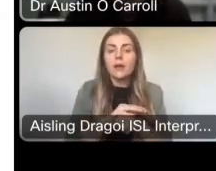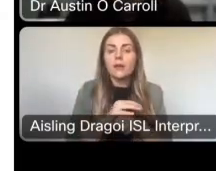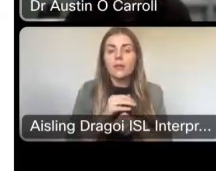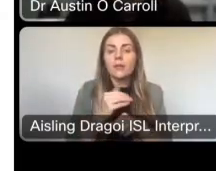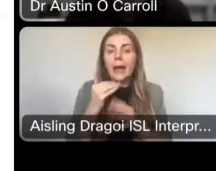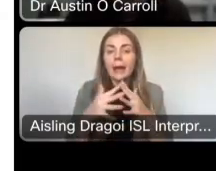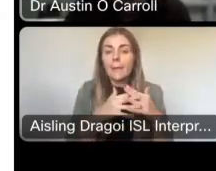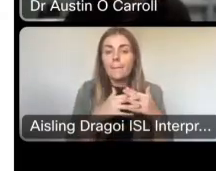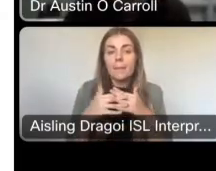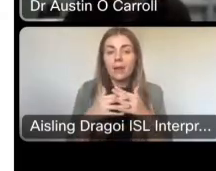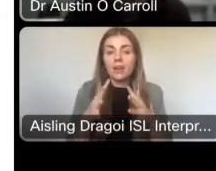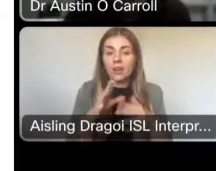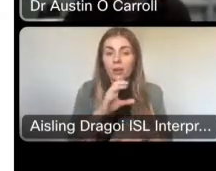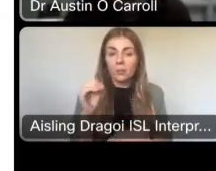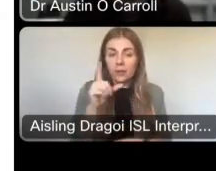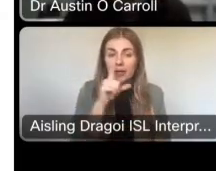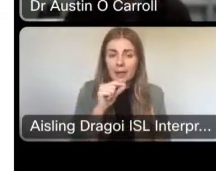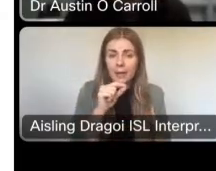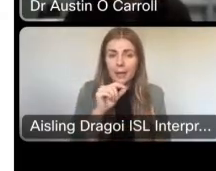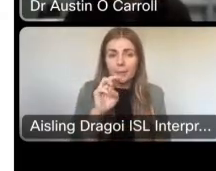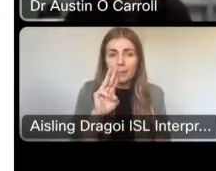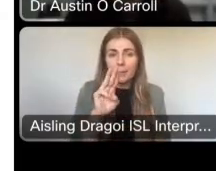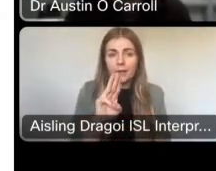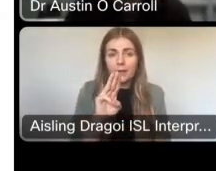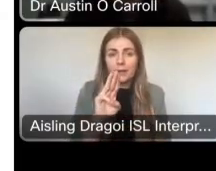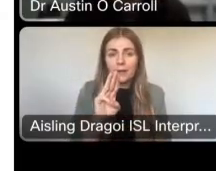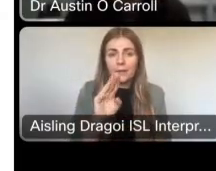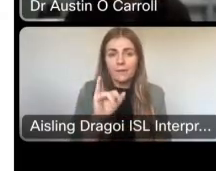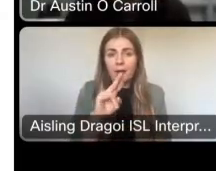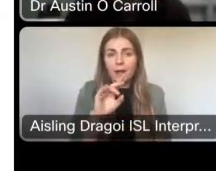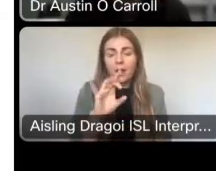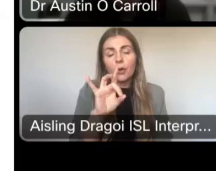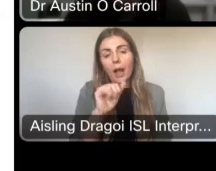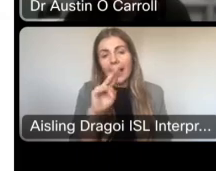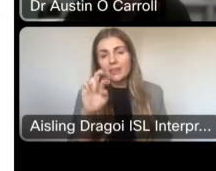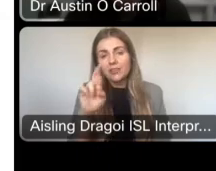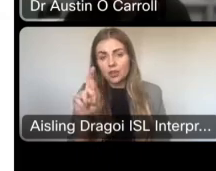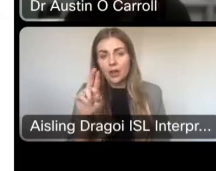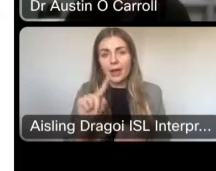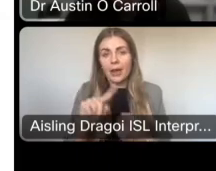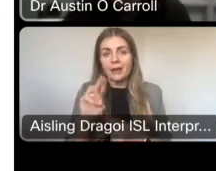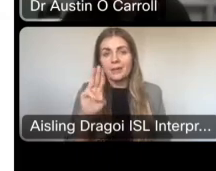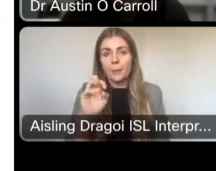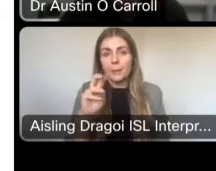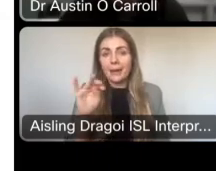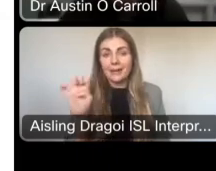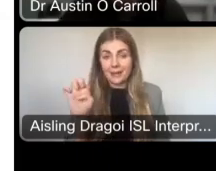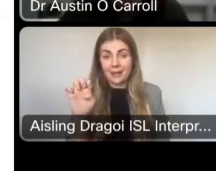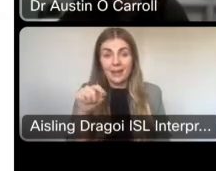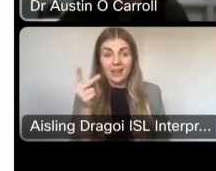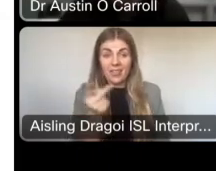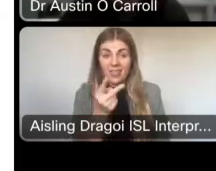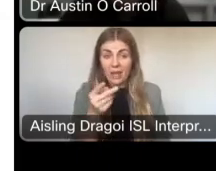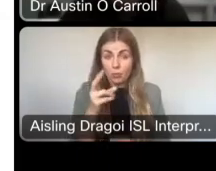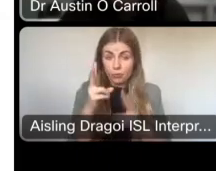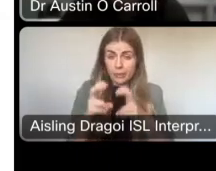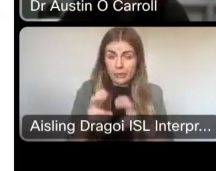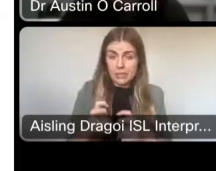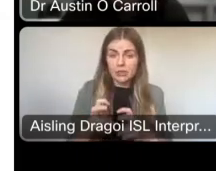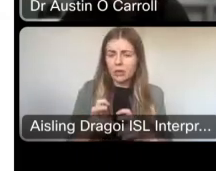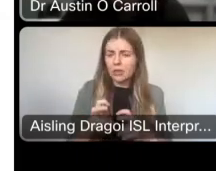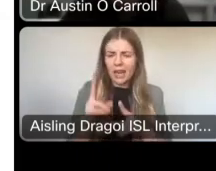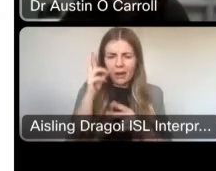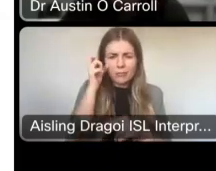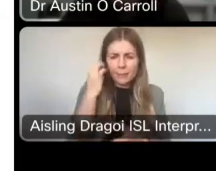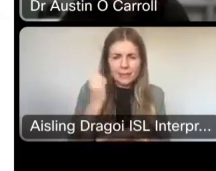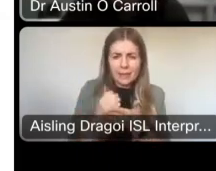and Permanente. And basically, they were doing some research into, I actually can't remember what it was, but as